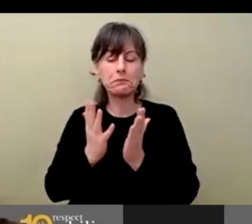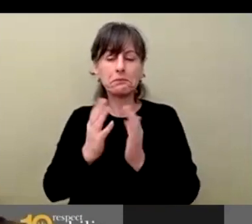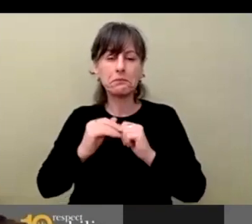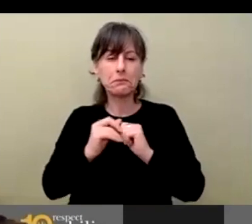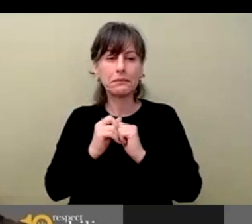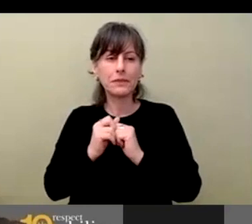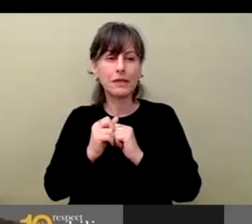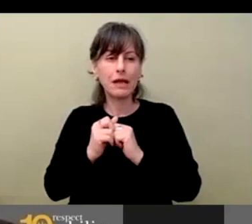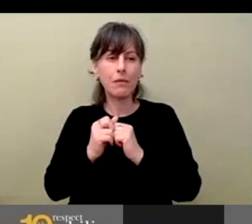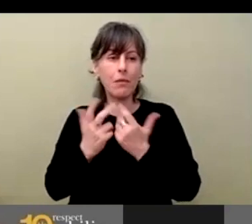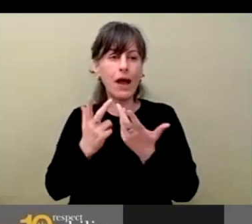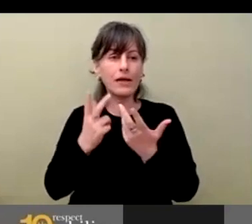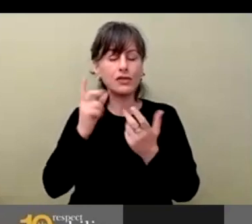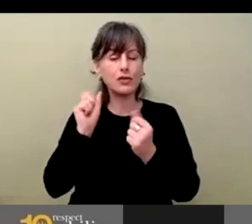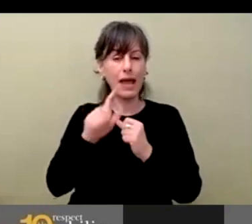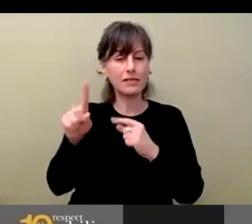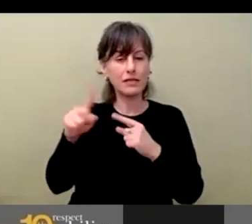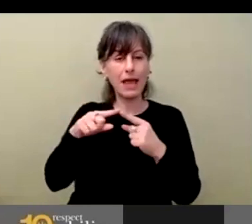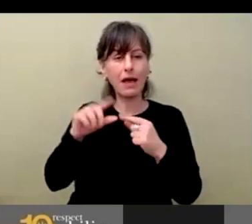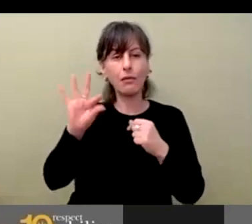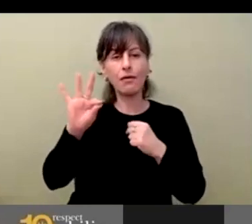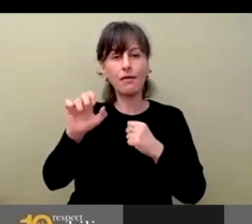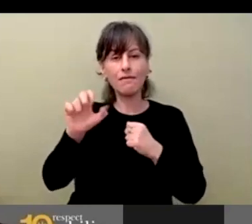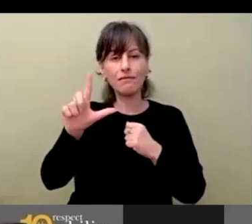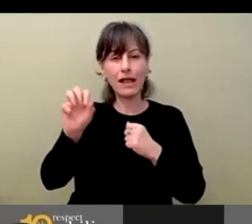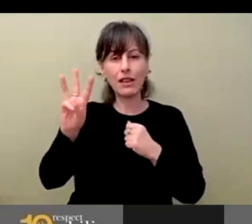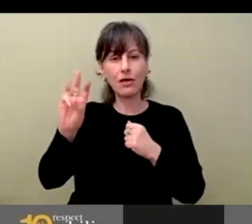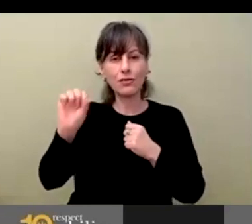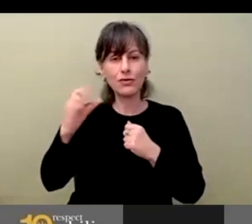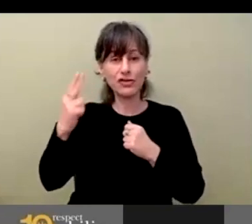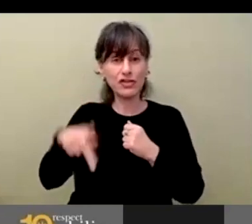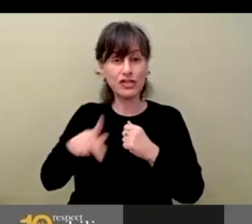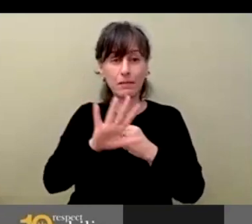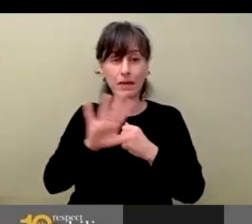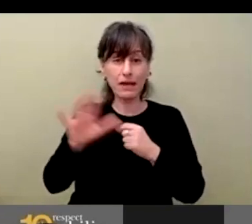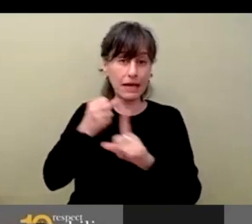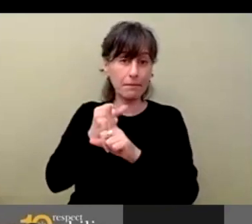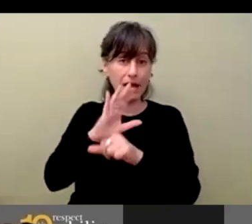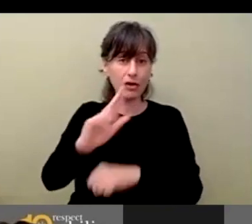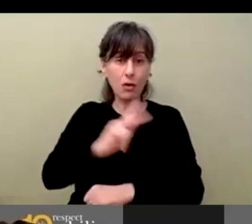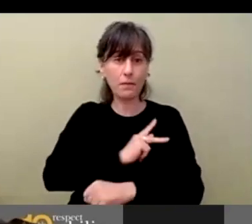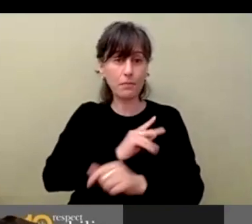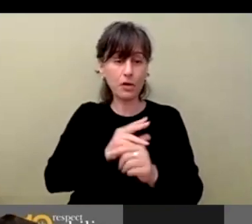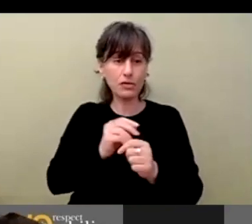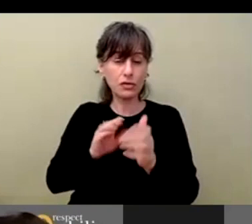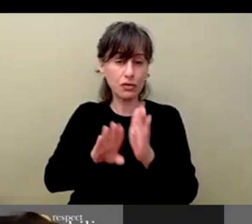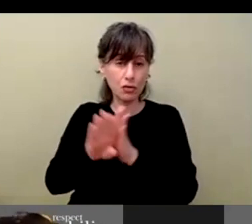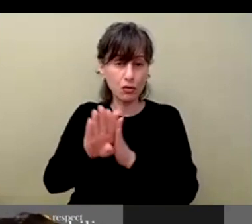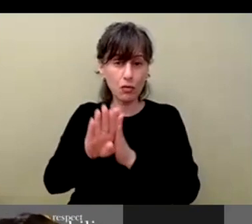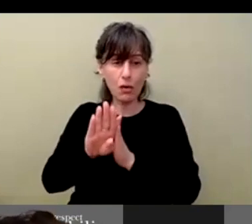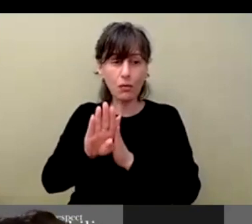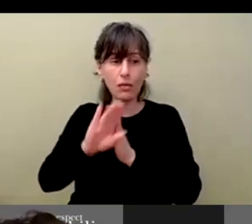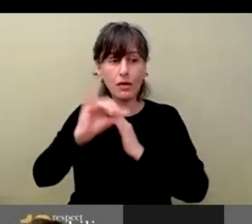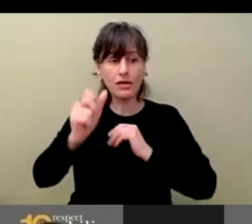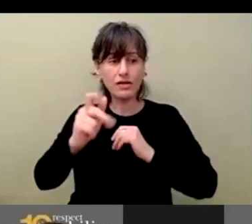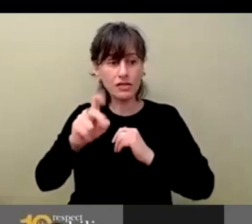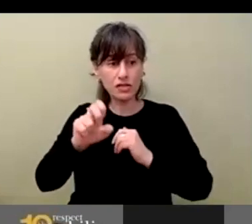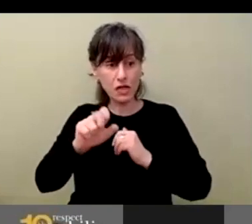the fellowship and its impact. But how has the fellowship impacted your personal growth? Jake, I guess I'll start with you on that